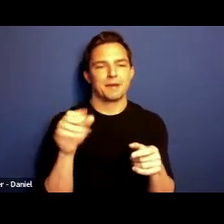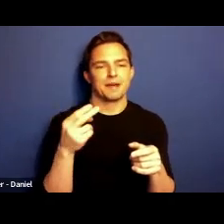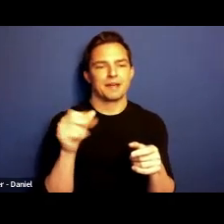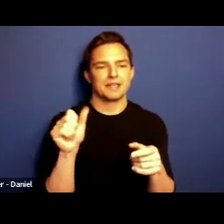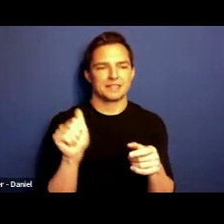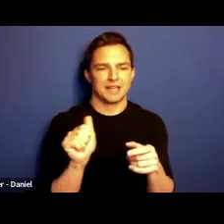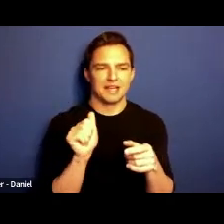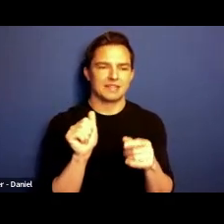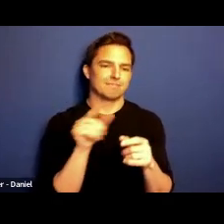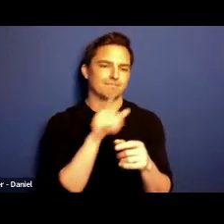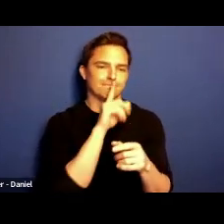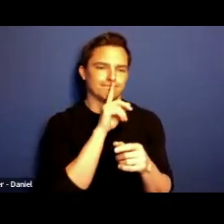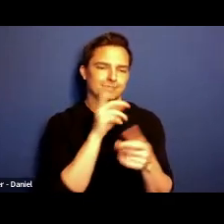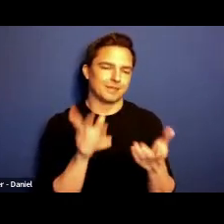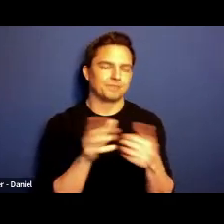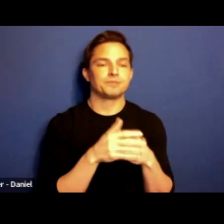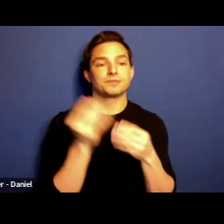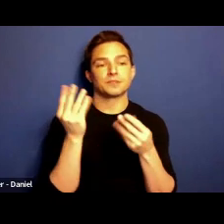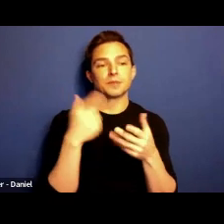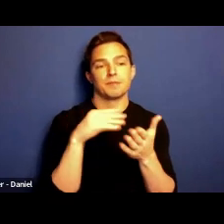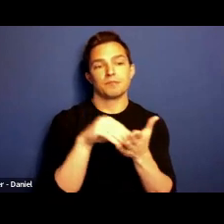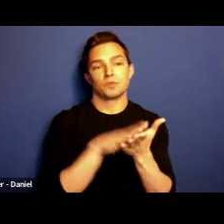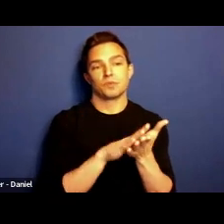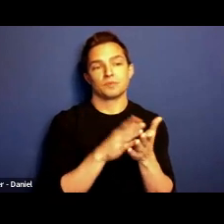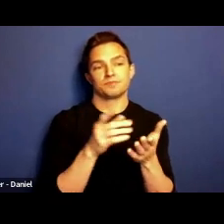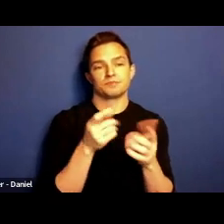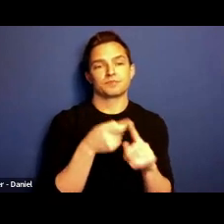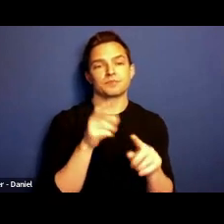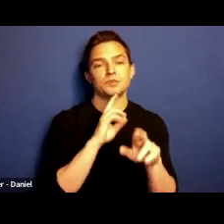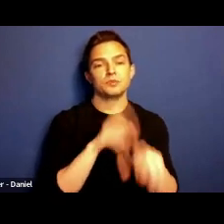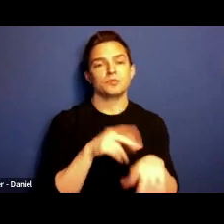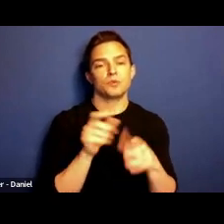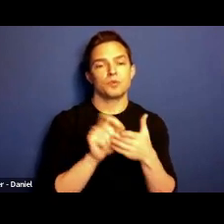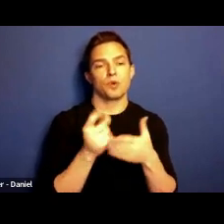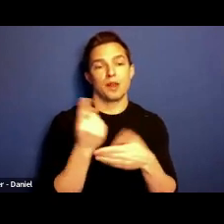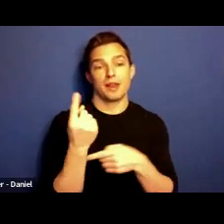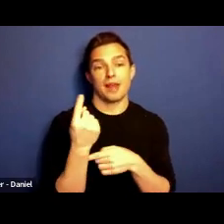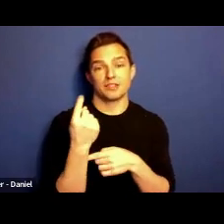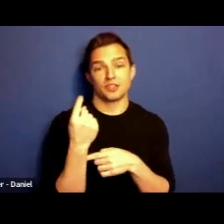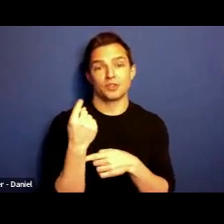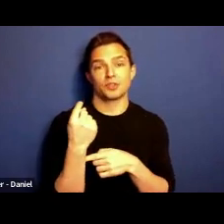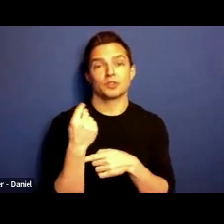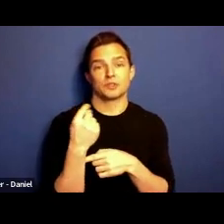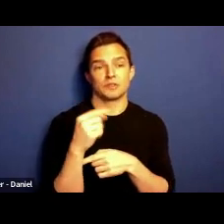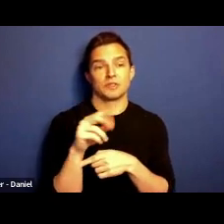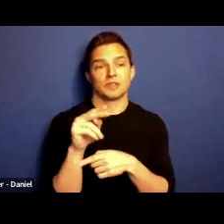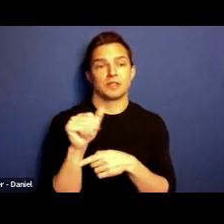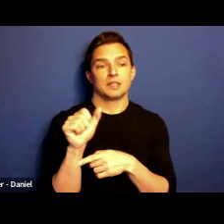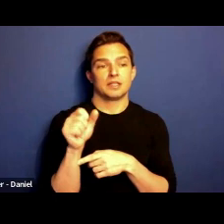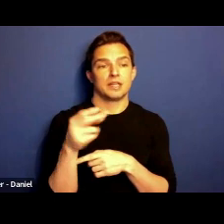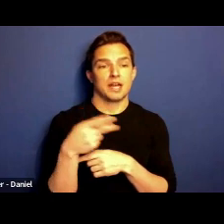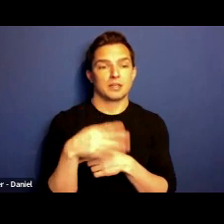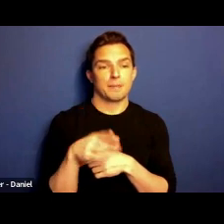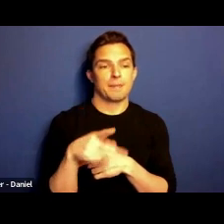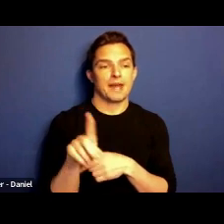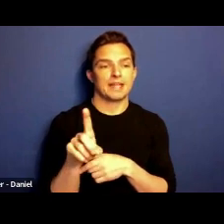The information I'm reporting on today is from a report we wrote last year for NASMHPD and SAMHSA. The full